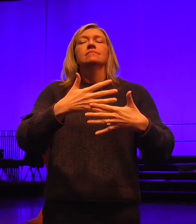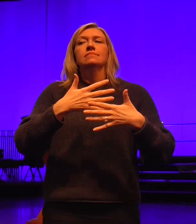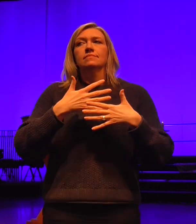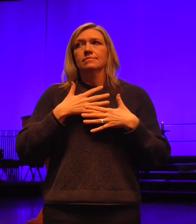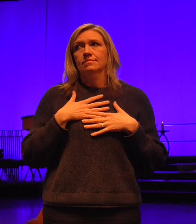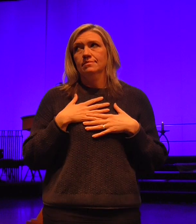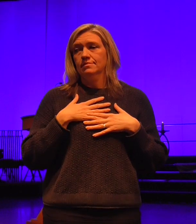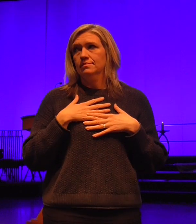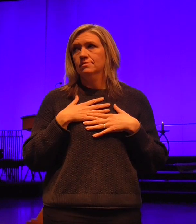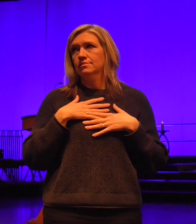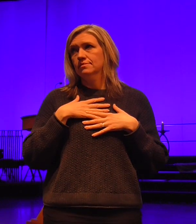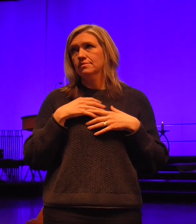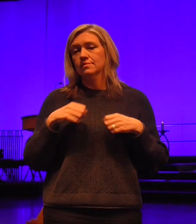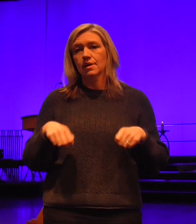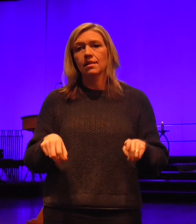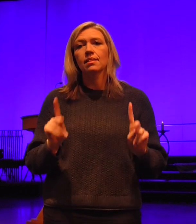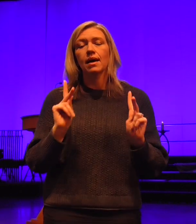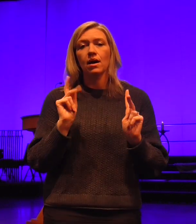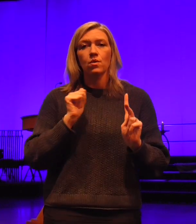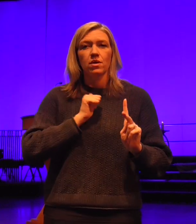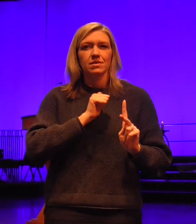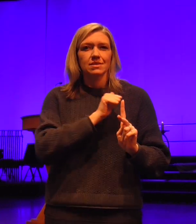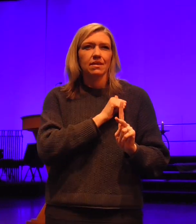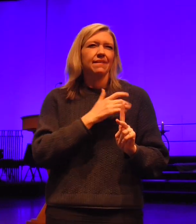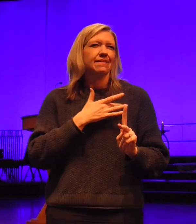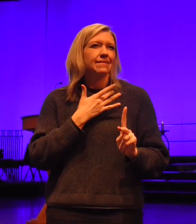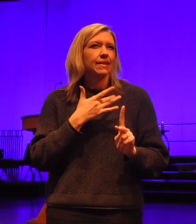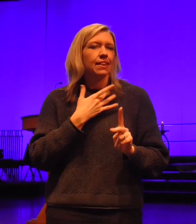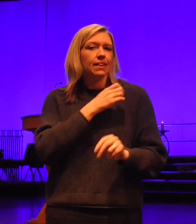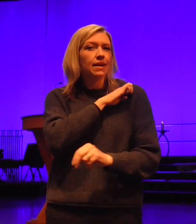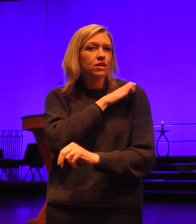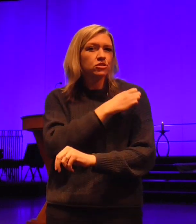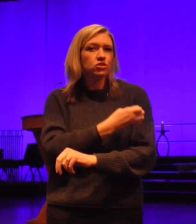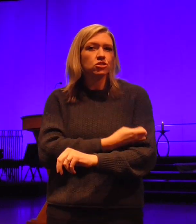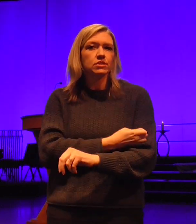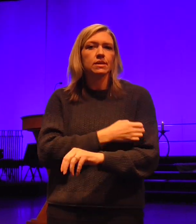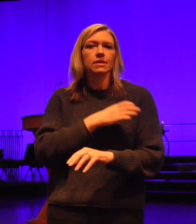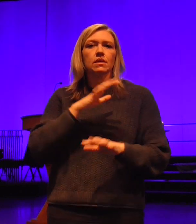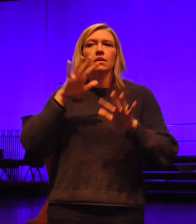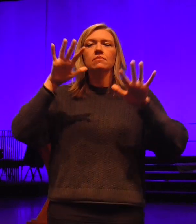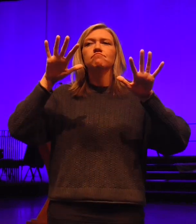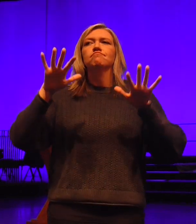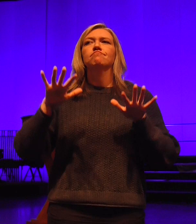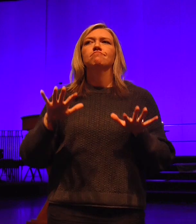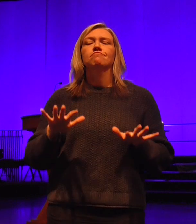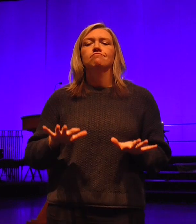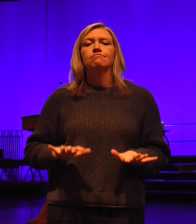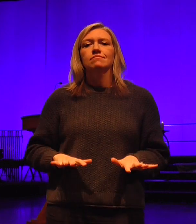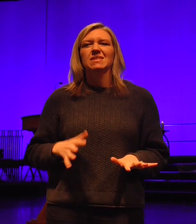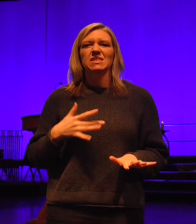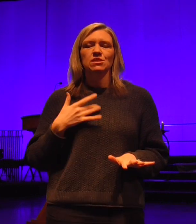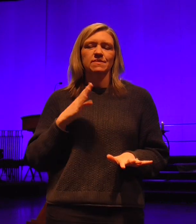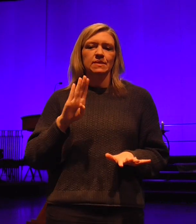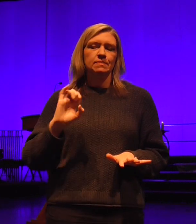and allow ourselves to feel our energy sink down into the depths of beingness.